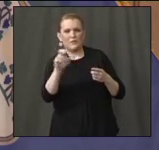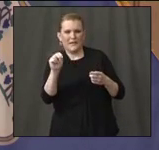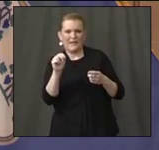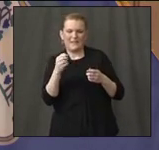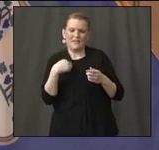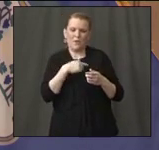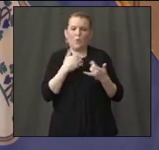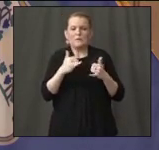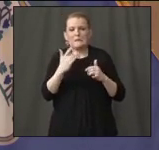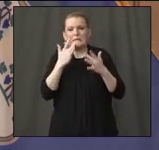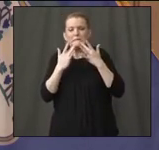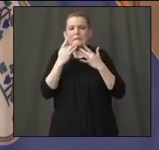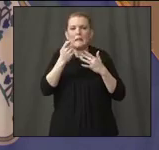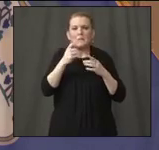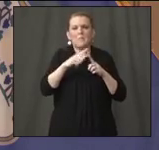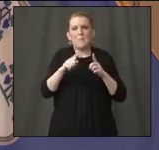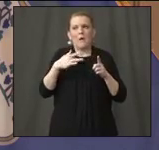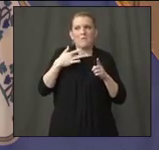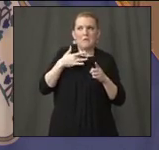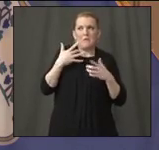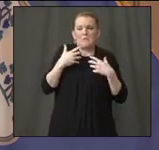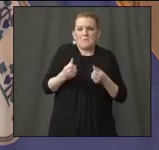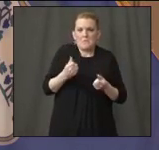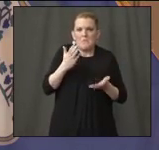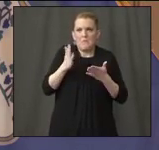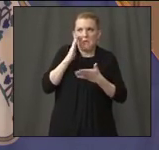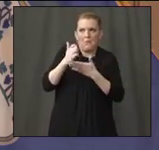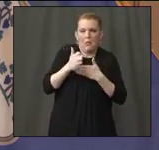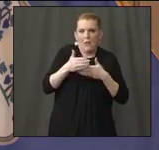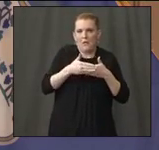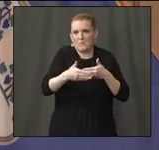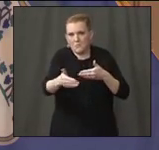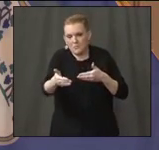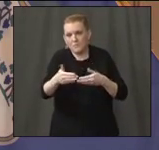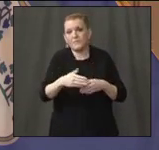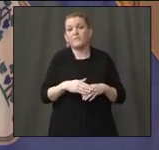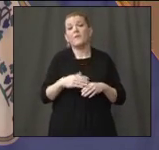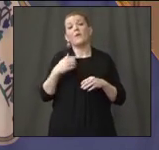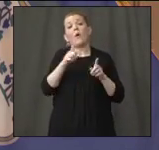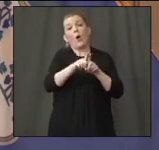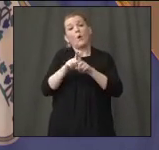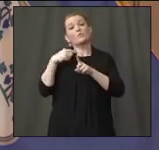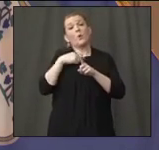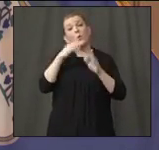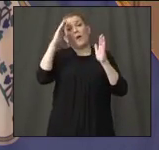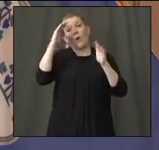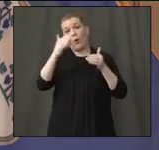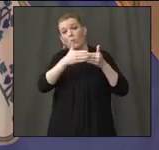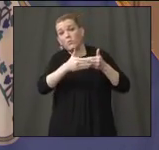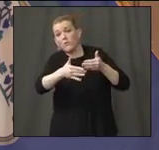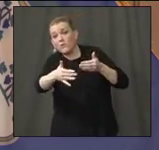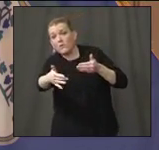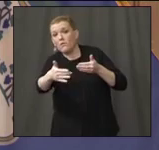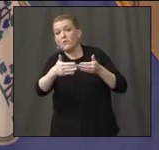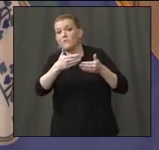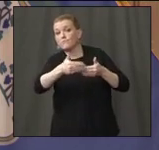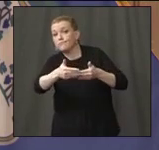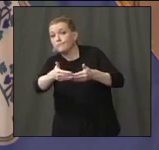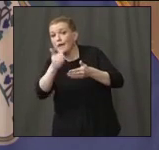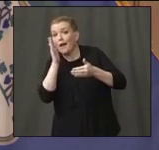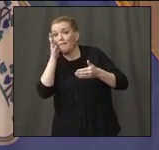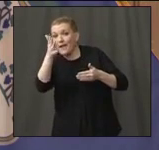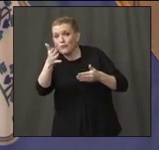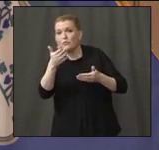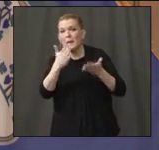over time, we can look at hospitals and how they can do some of the elective surgeries, which help get them standing on their own 2 feet. I think